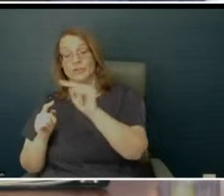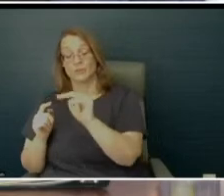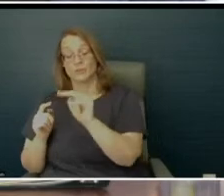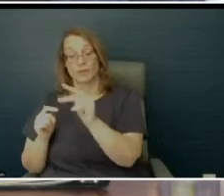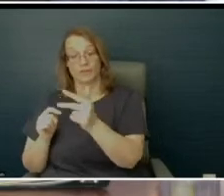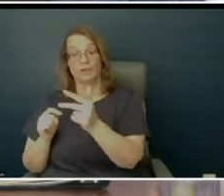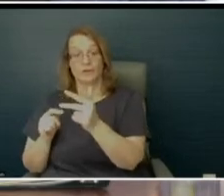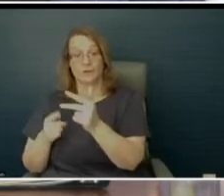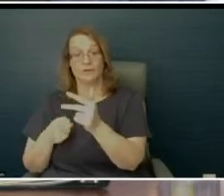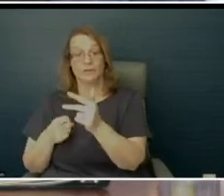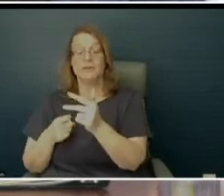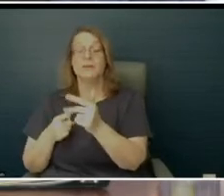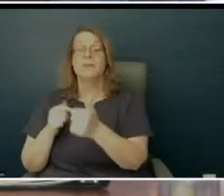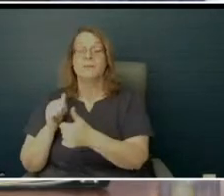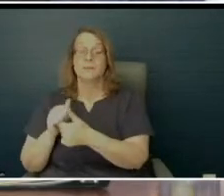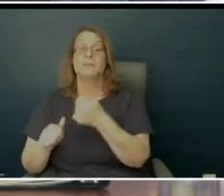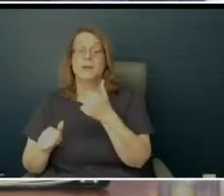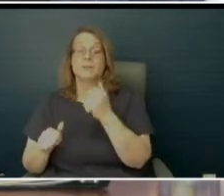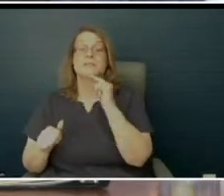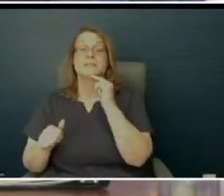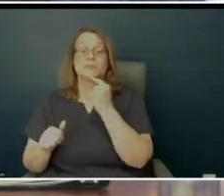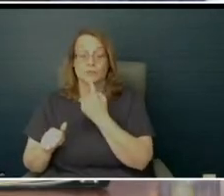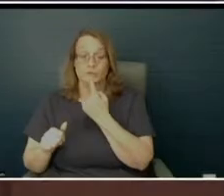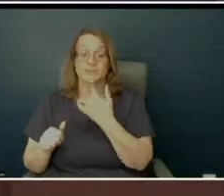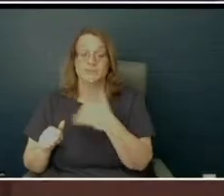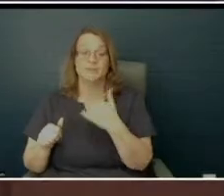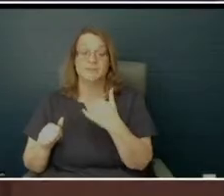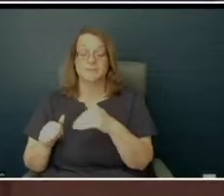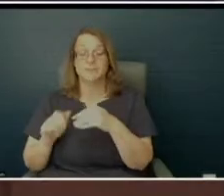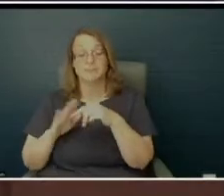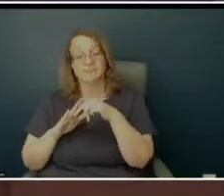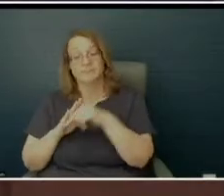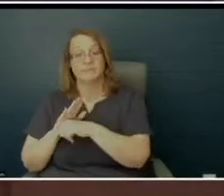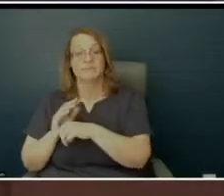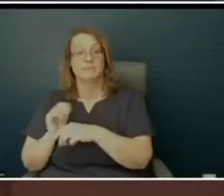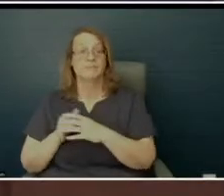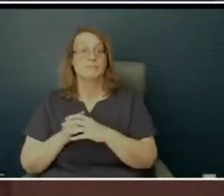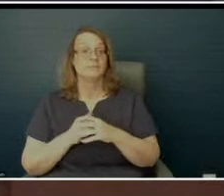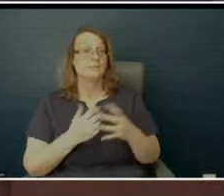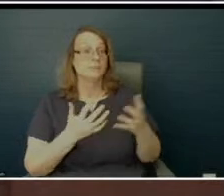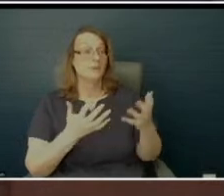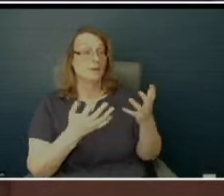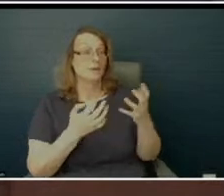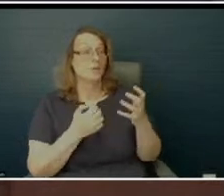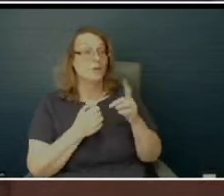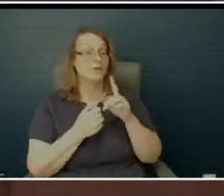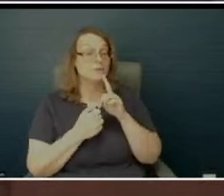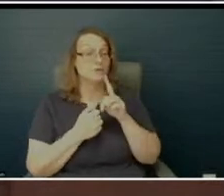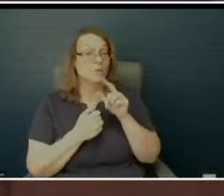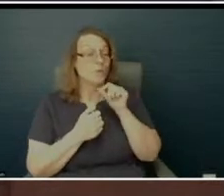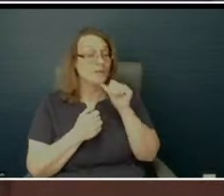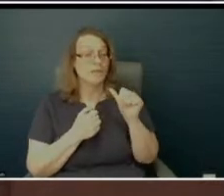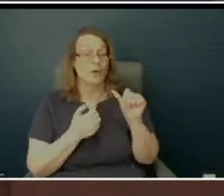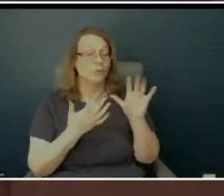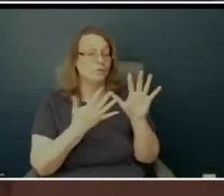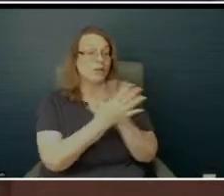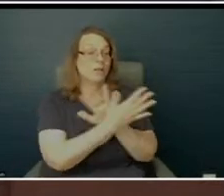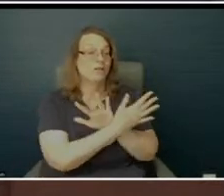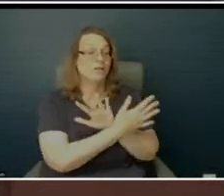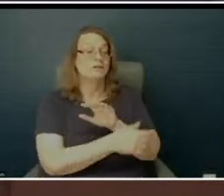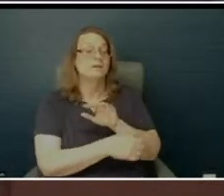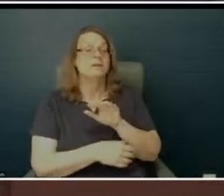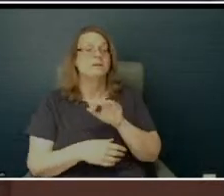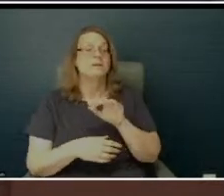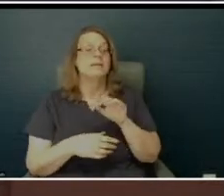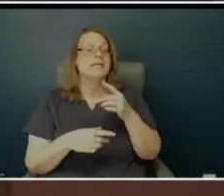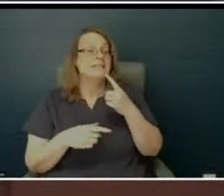the most extreme of the meetings and conversations. So I want to make sure we don't gloss this over. Just say it was corrupt and